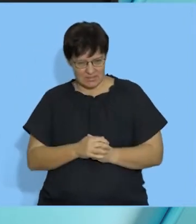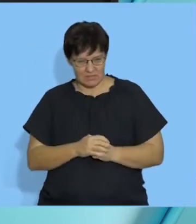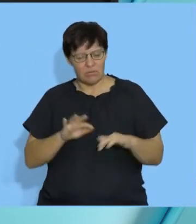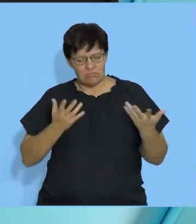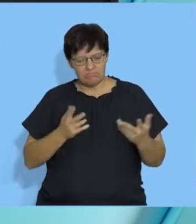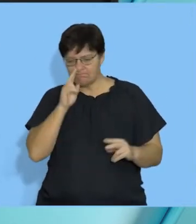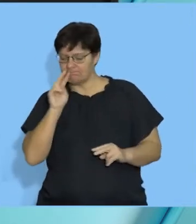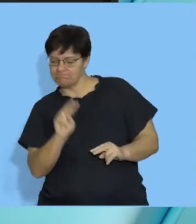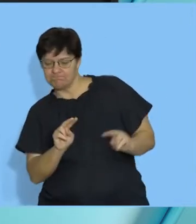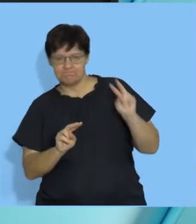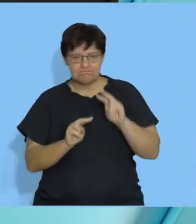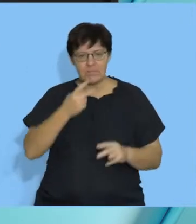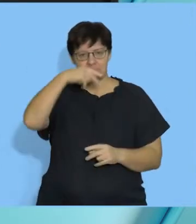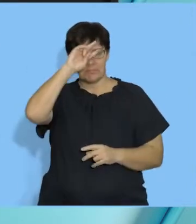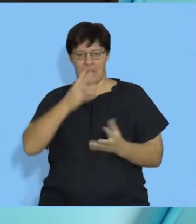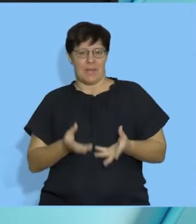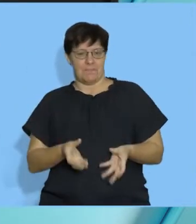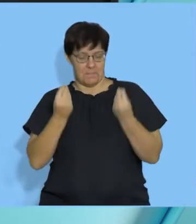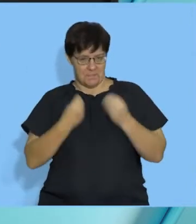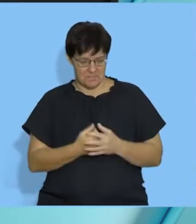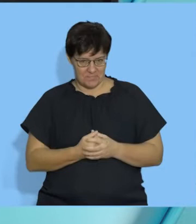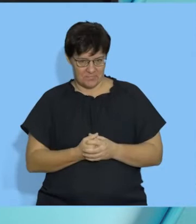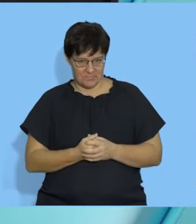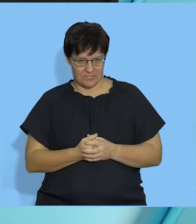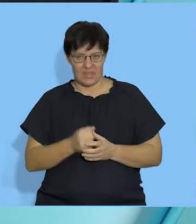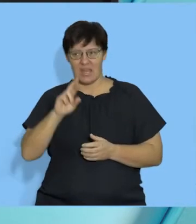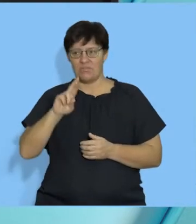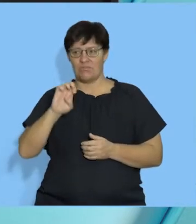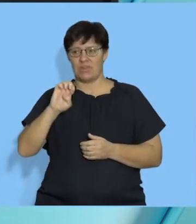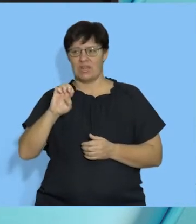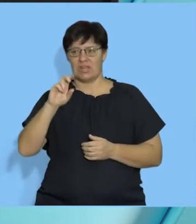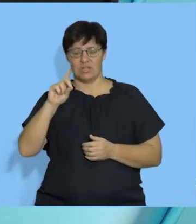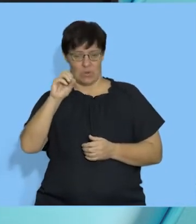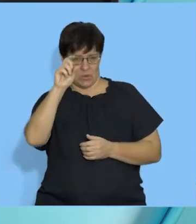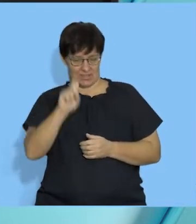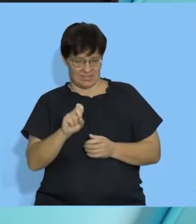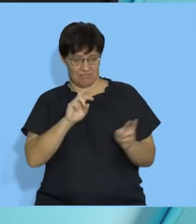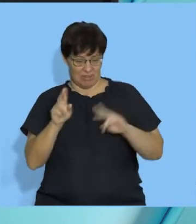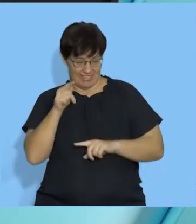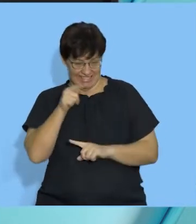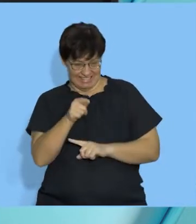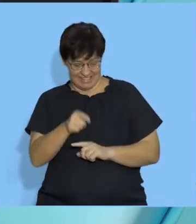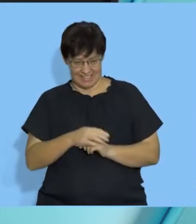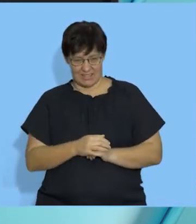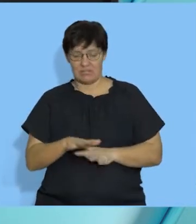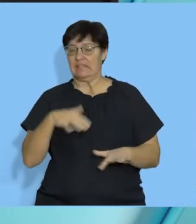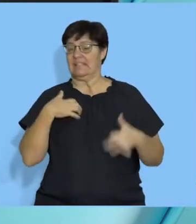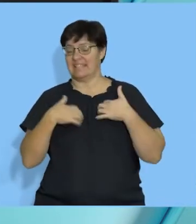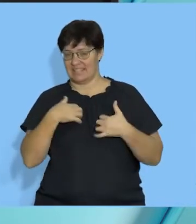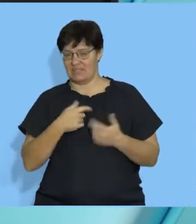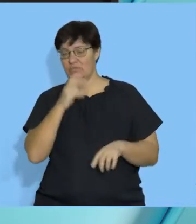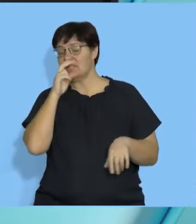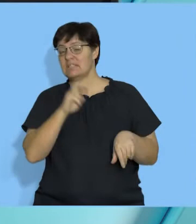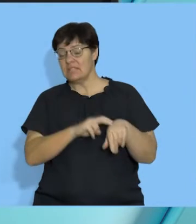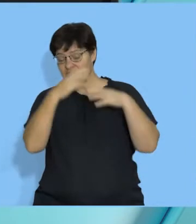interpreting redox reaction in terms of the species or the substances that are actually involved. It's going to be quite an exciting lesson, and you need also